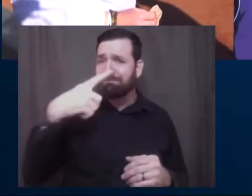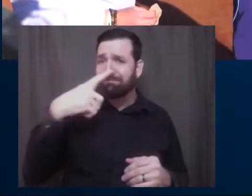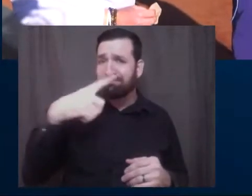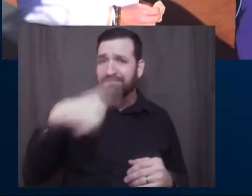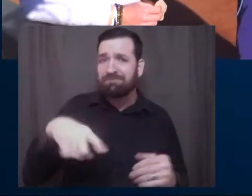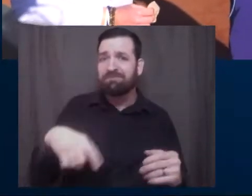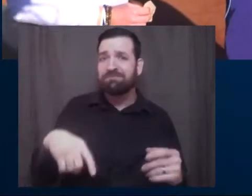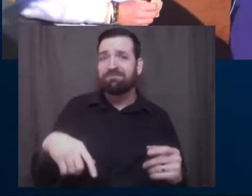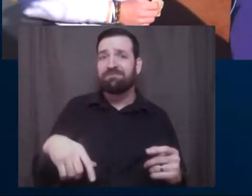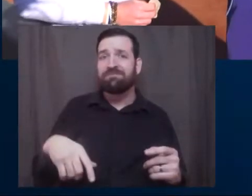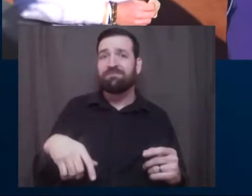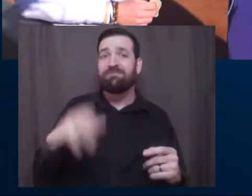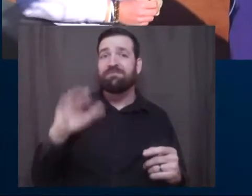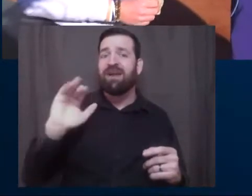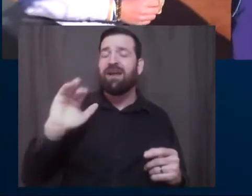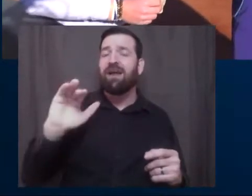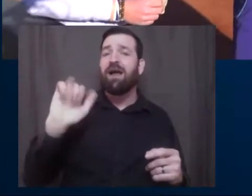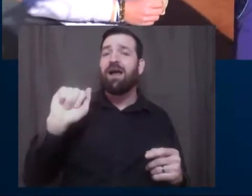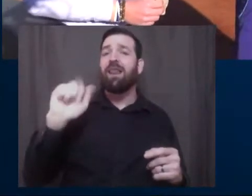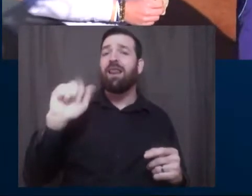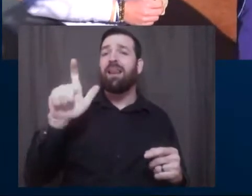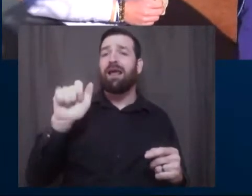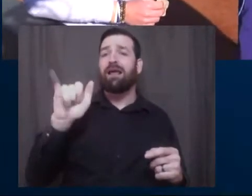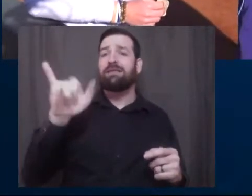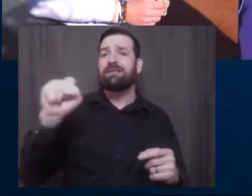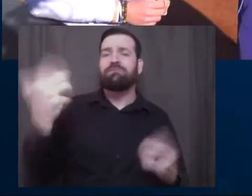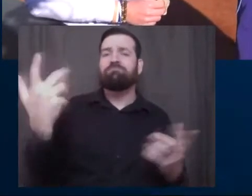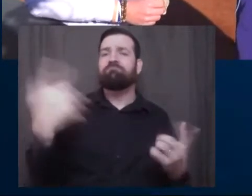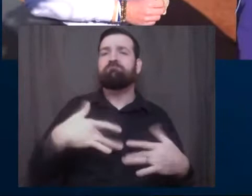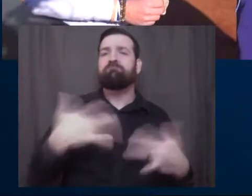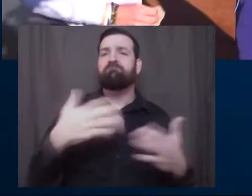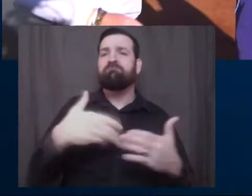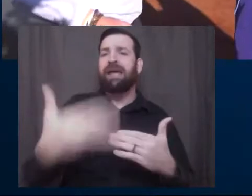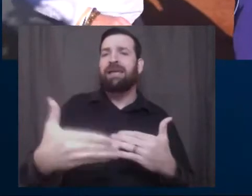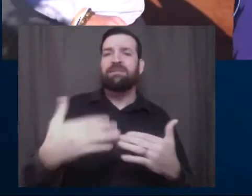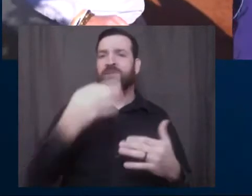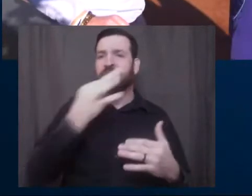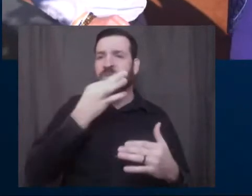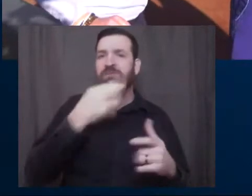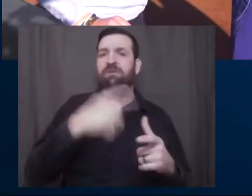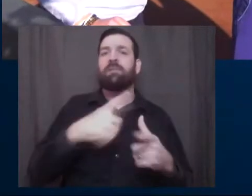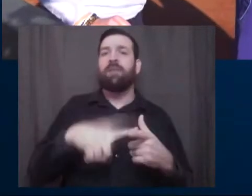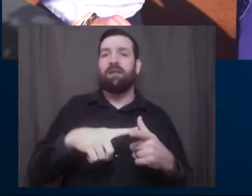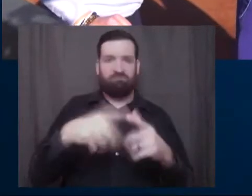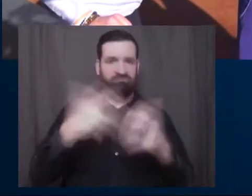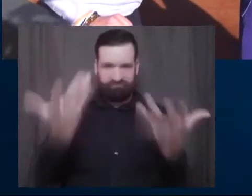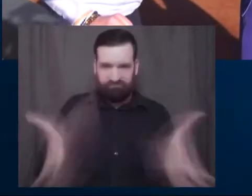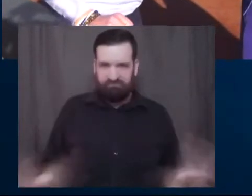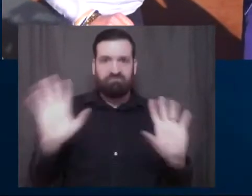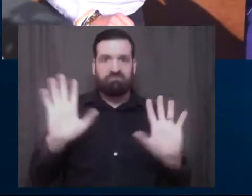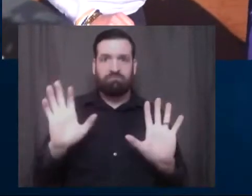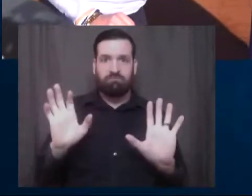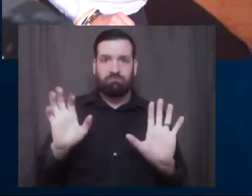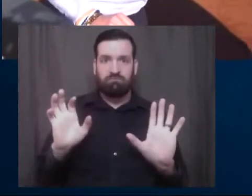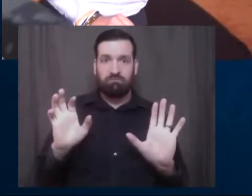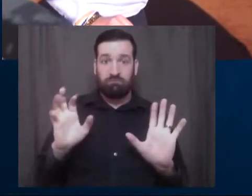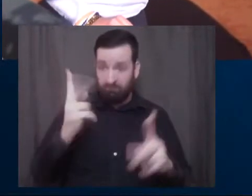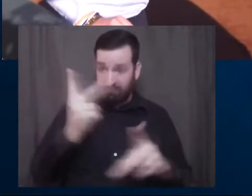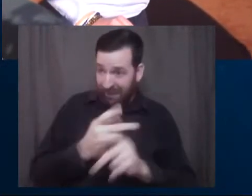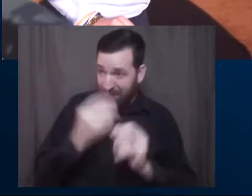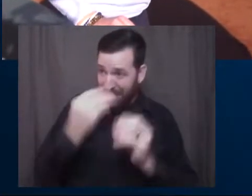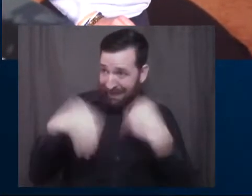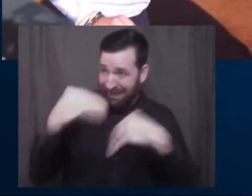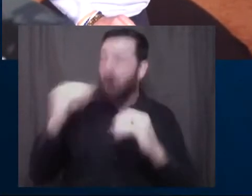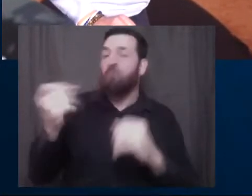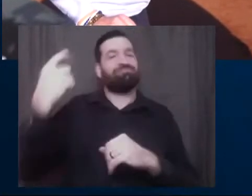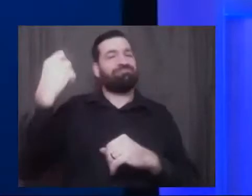Hey, Alexis, Yeah? tell us about what's coming up, and then send us, and then take us out. Okay, so you tell can us what's keep coming up eating? tomorrow too, if you I don't got mind. you. I